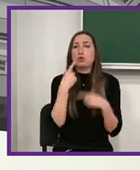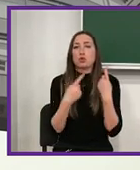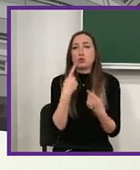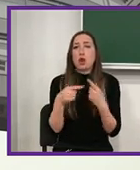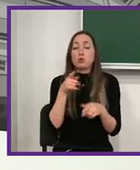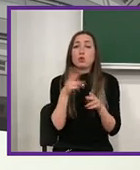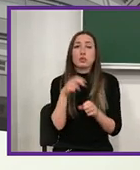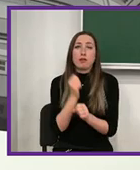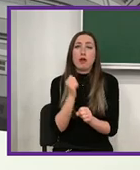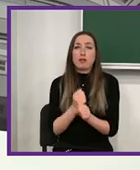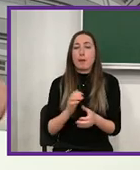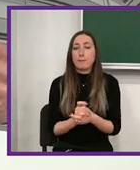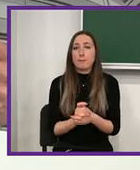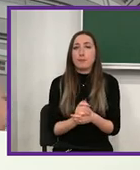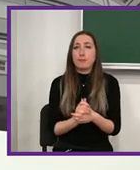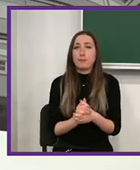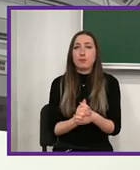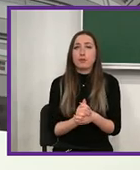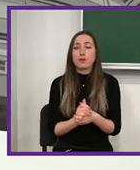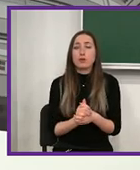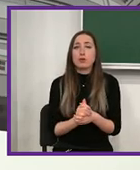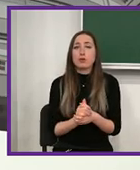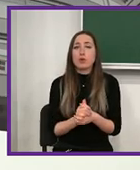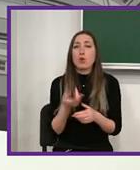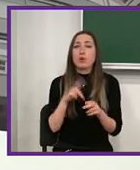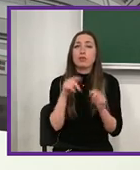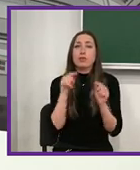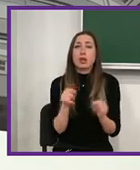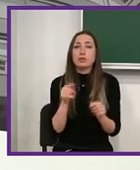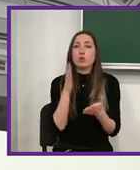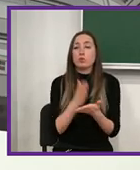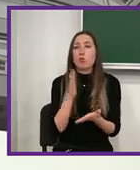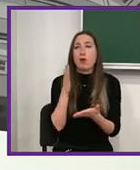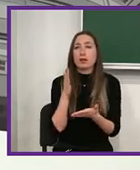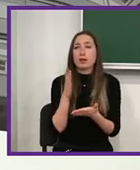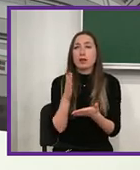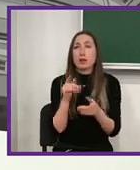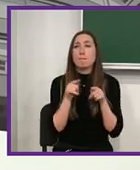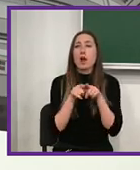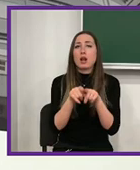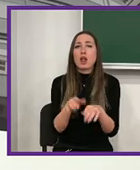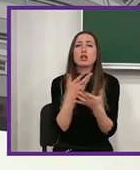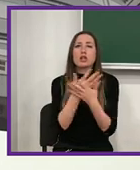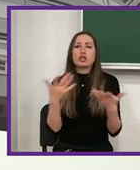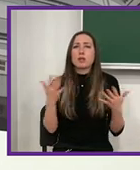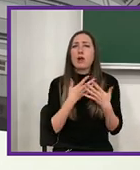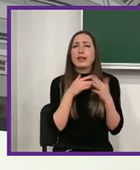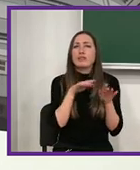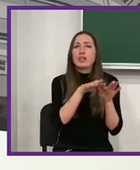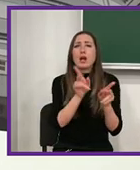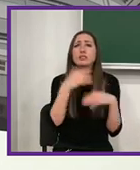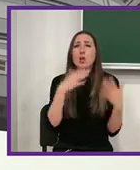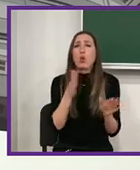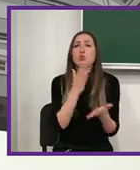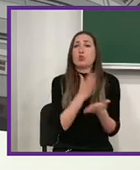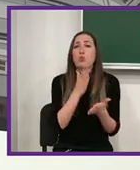But this happened in light of a lot of activities that were already going on, and very often also